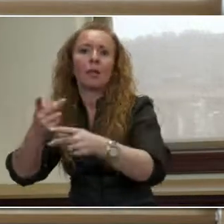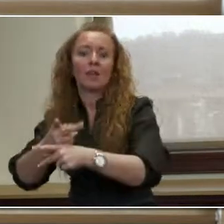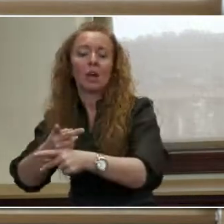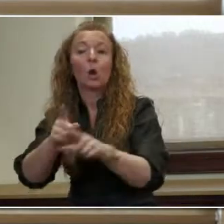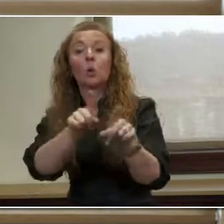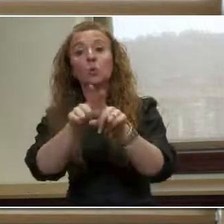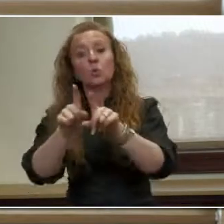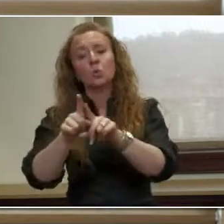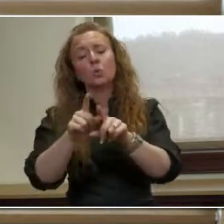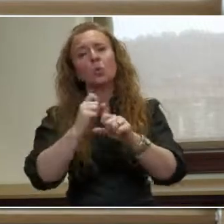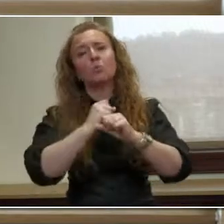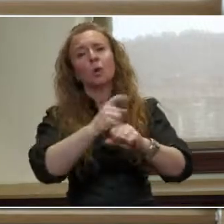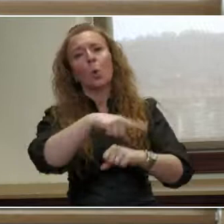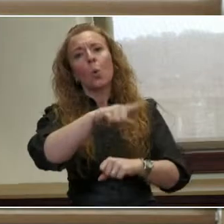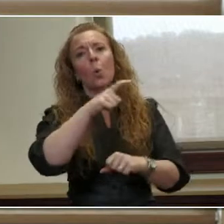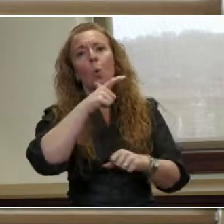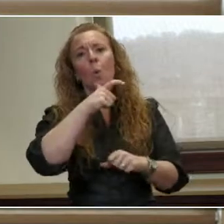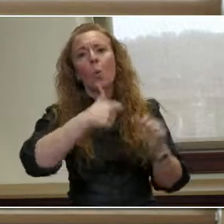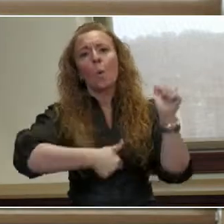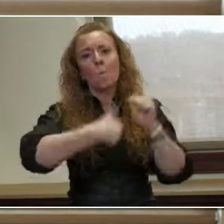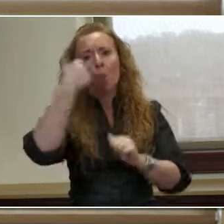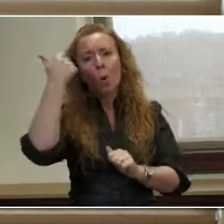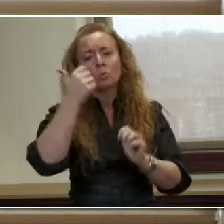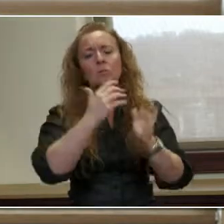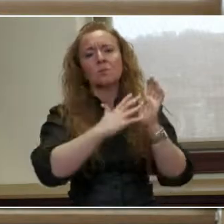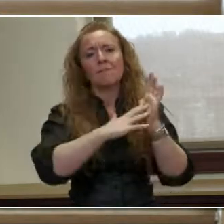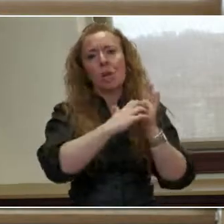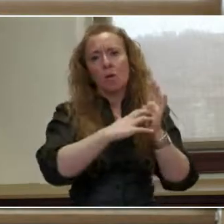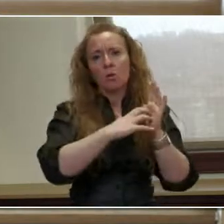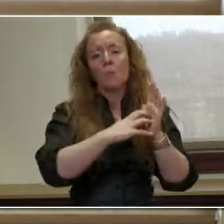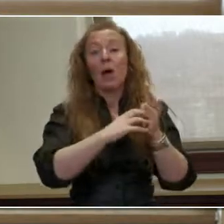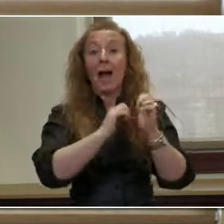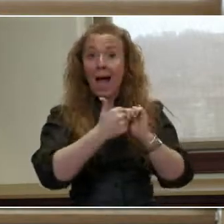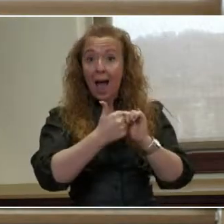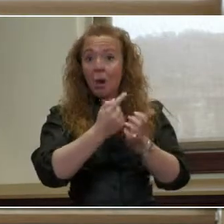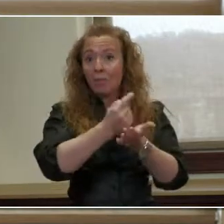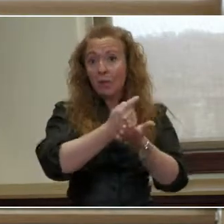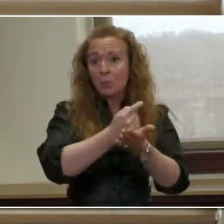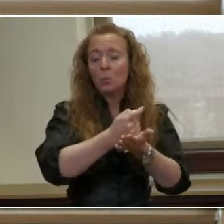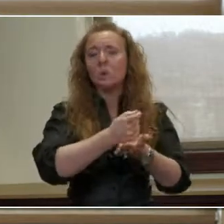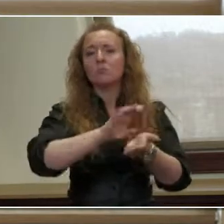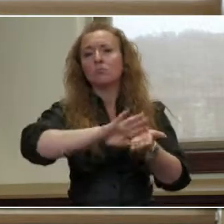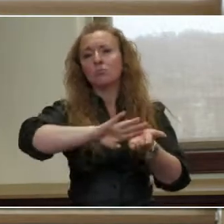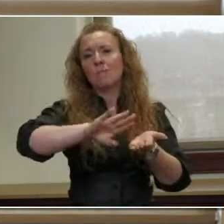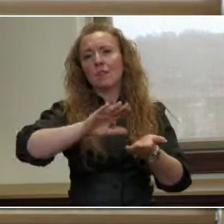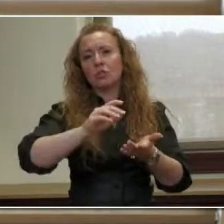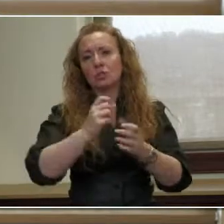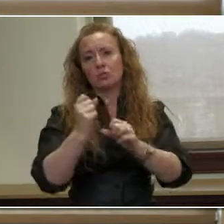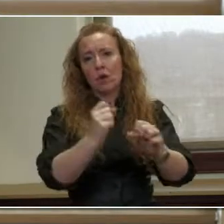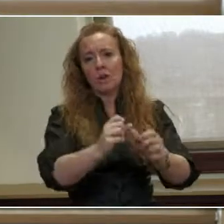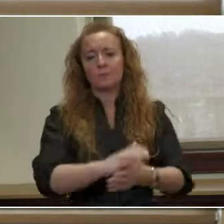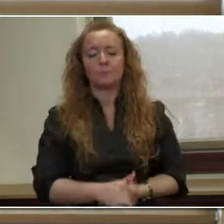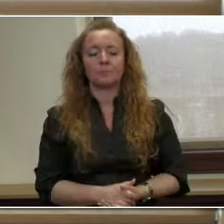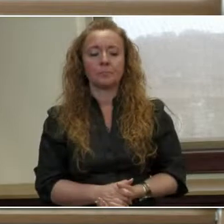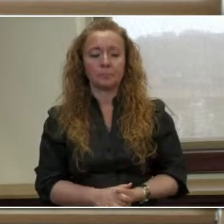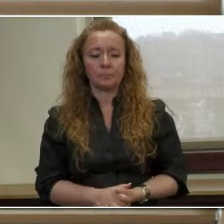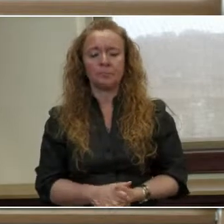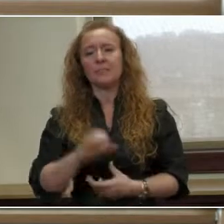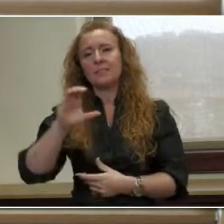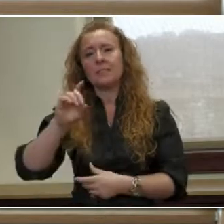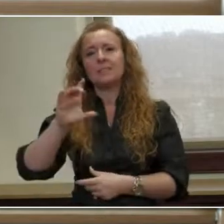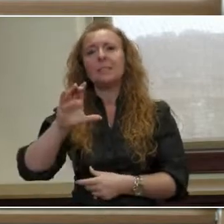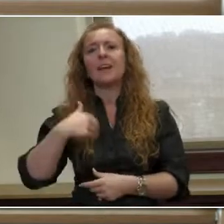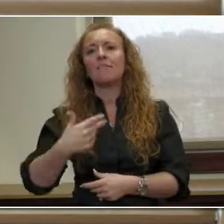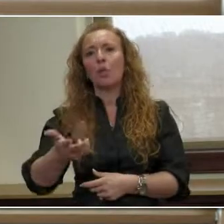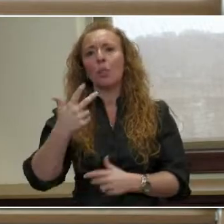through vaccinations, therapeutics, and COVID-19 prevention strategies. The CDC defines 3 COVID